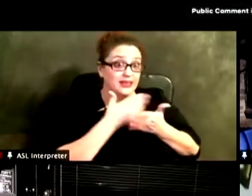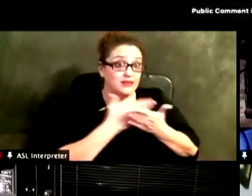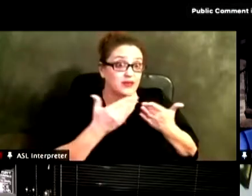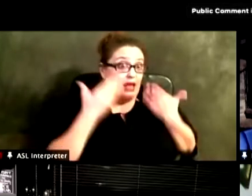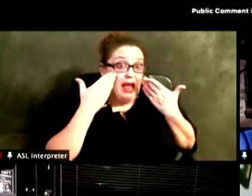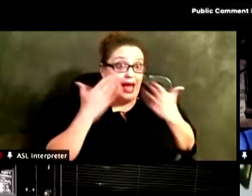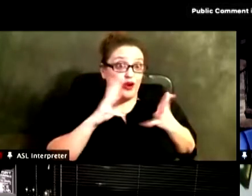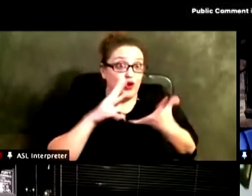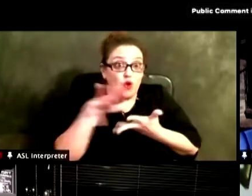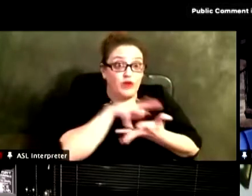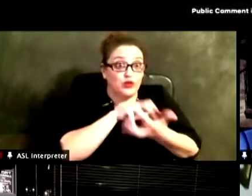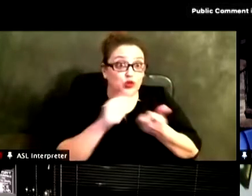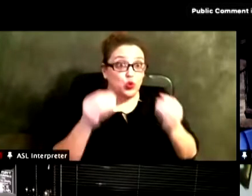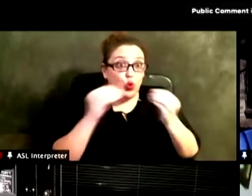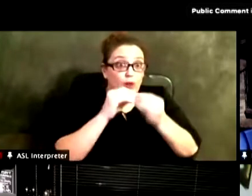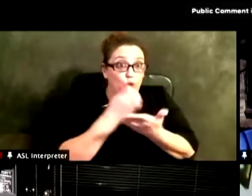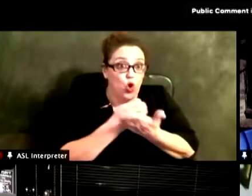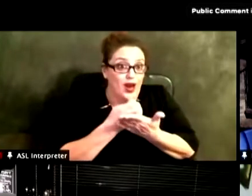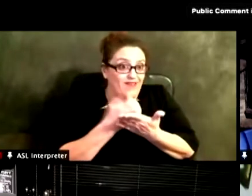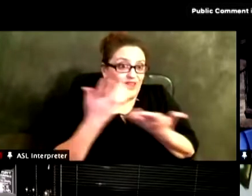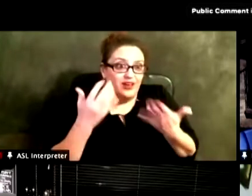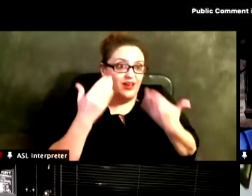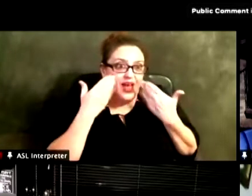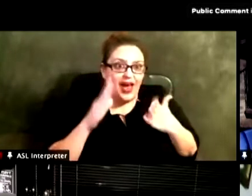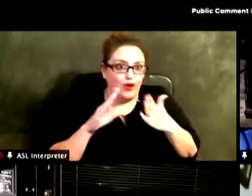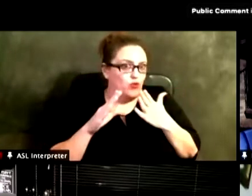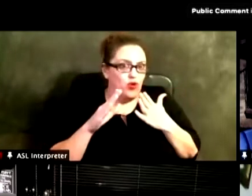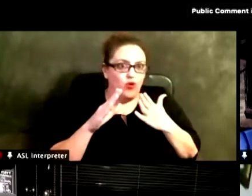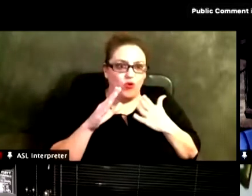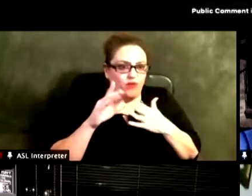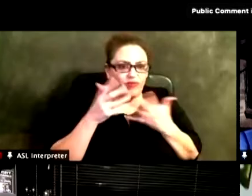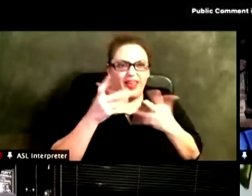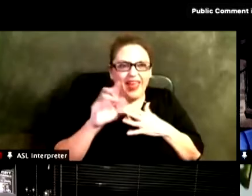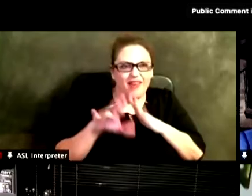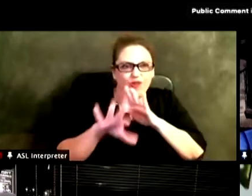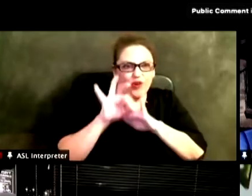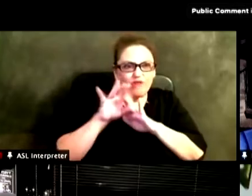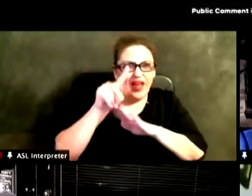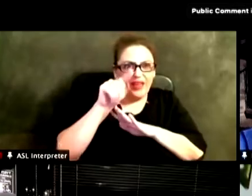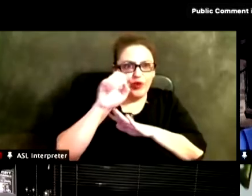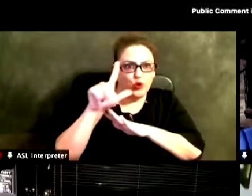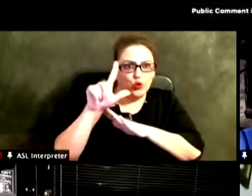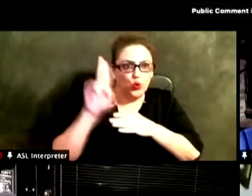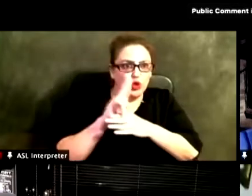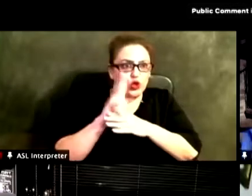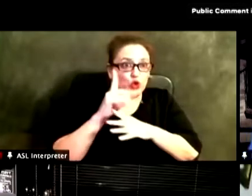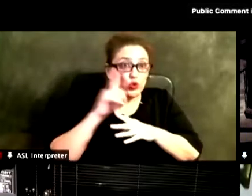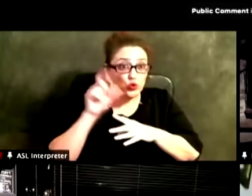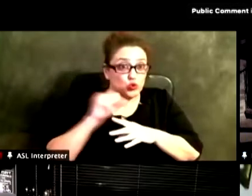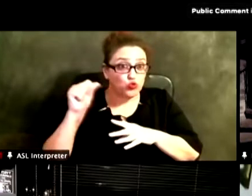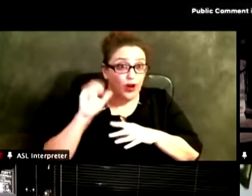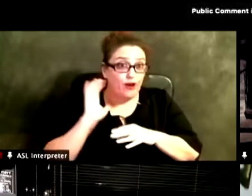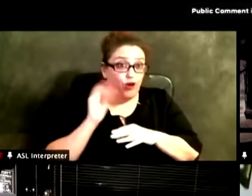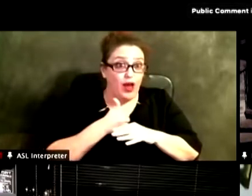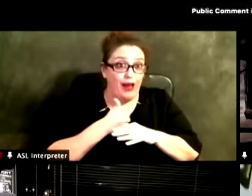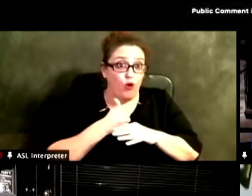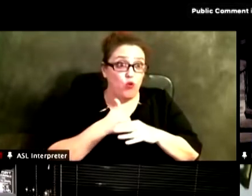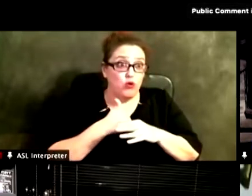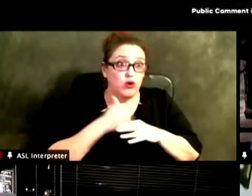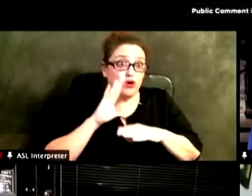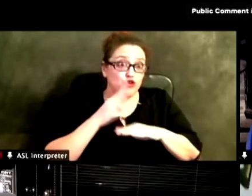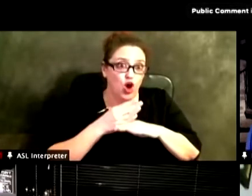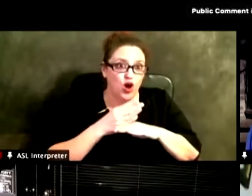I don't believe they ever did find out the tool that he used to strangle our daughter with. They were focusing on this red netting,